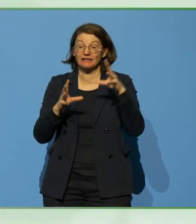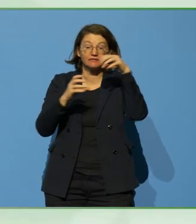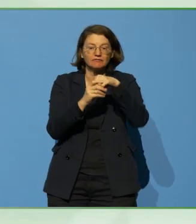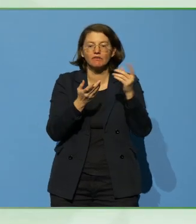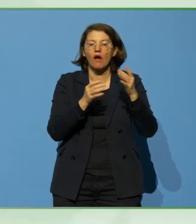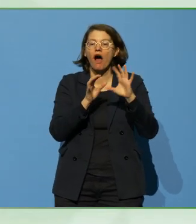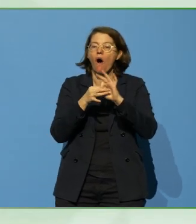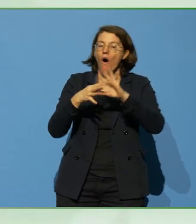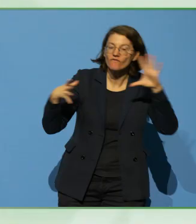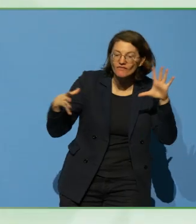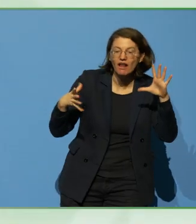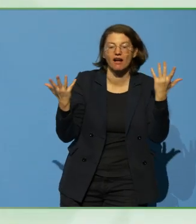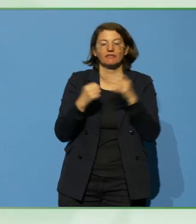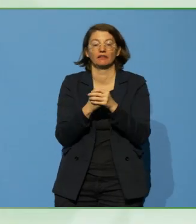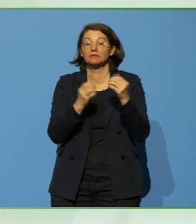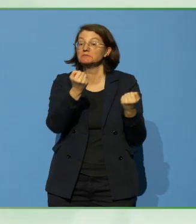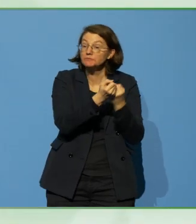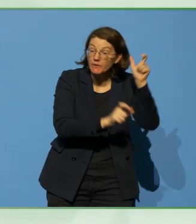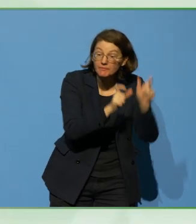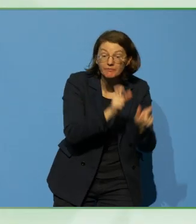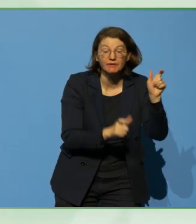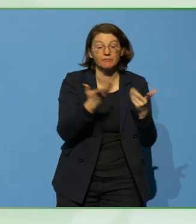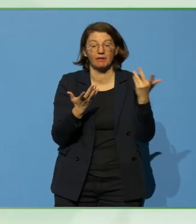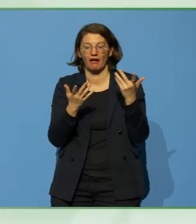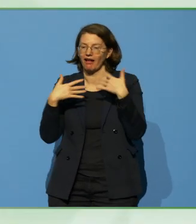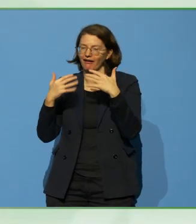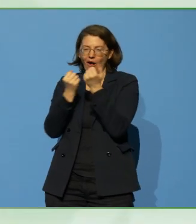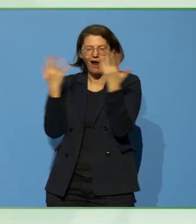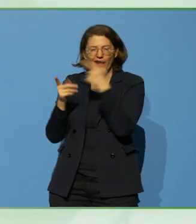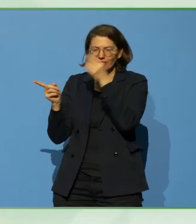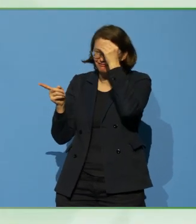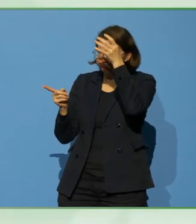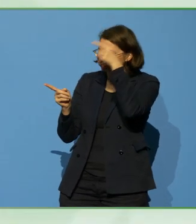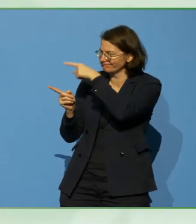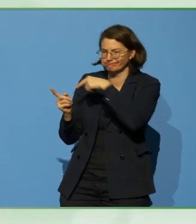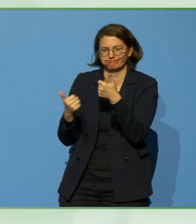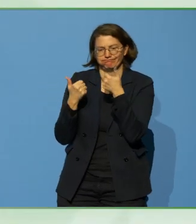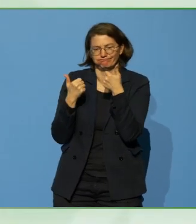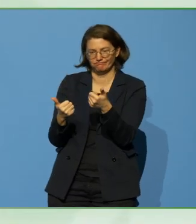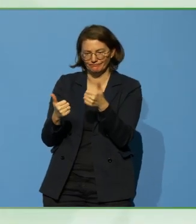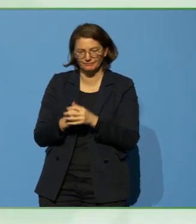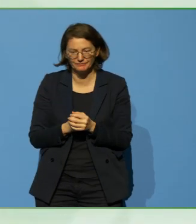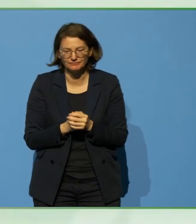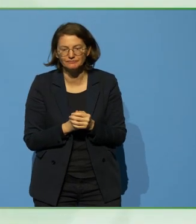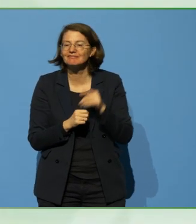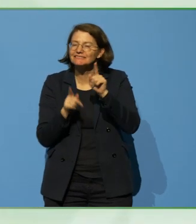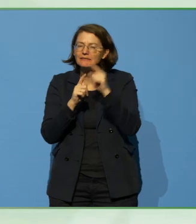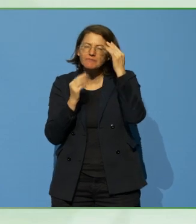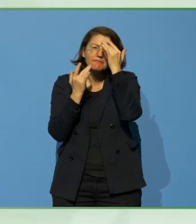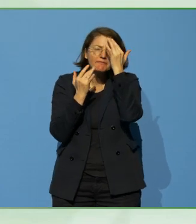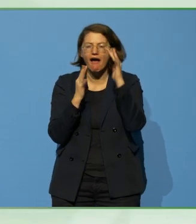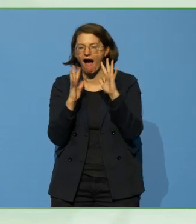part of implementing such a massive transformation. What needs to be true? Yes, indeed. Hello. Is this microphone working? I think it's